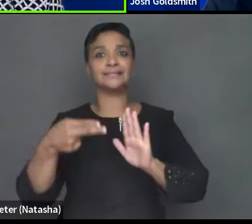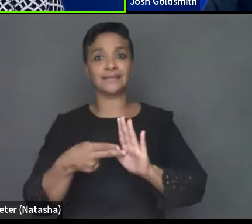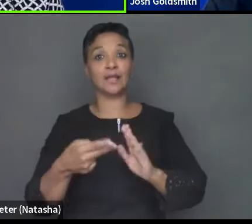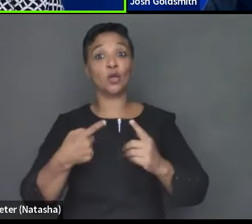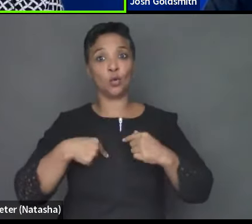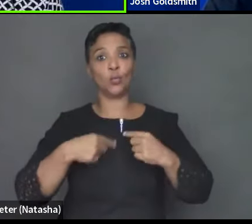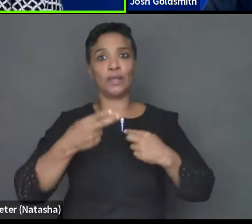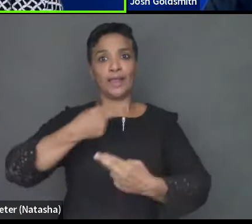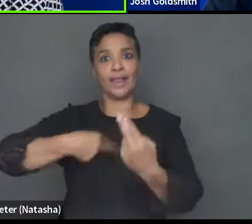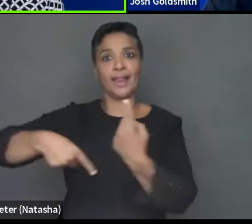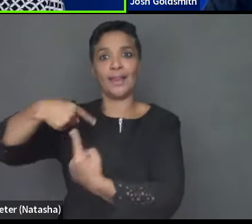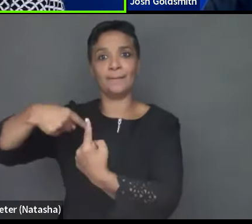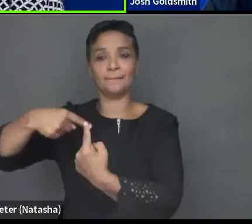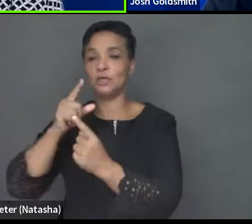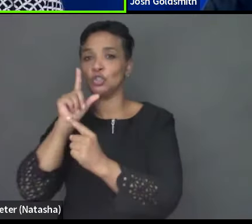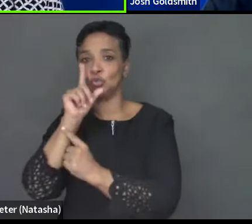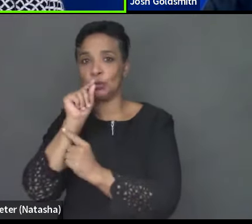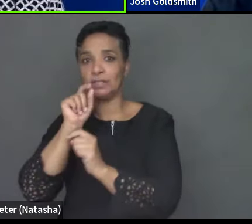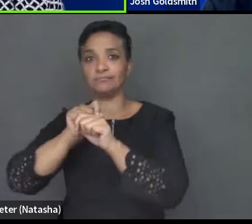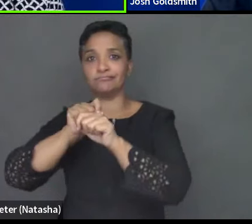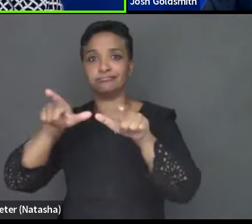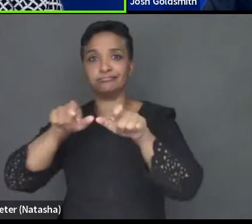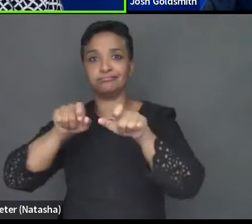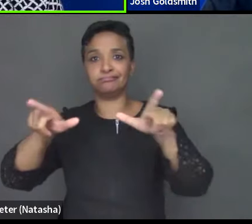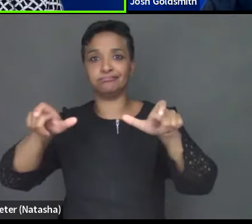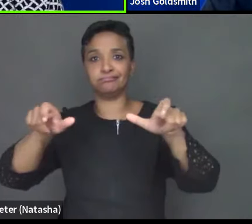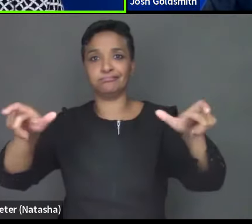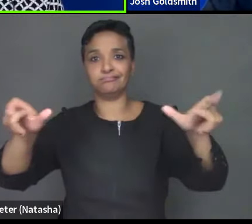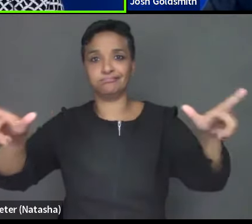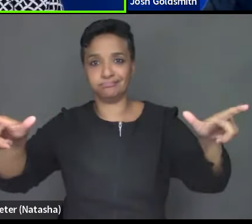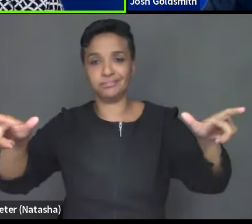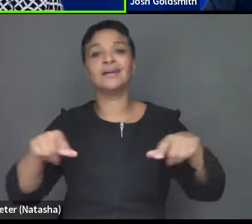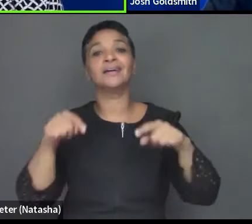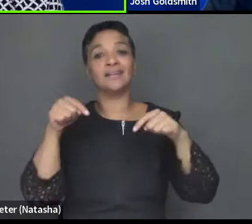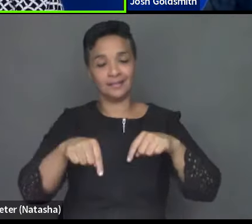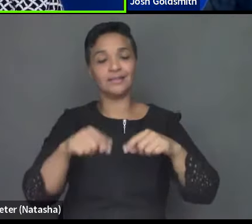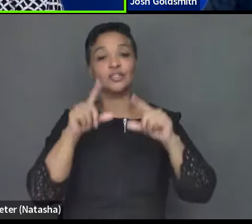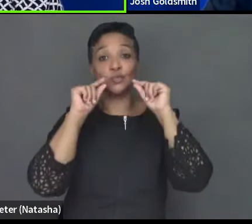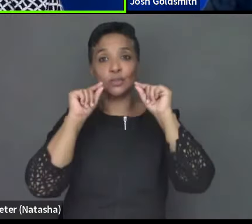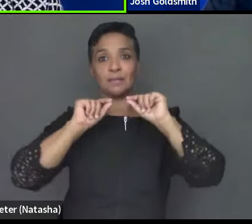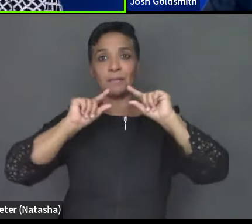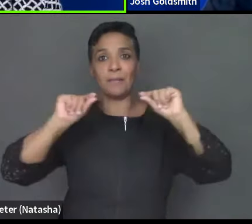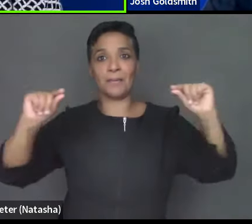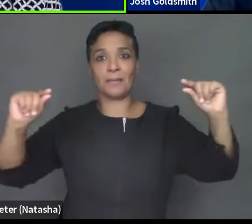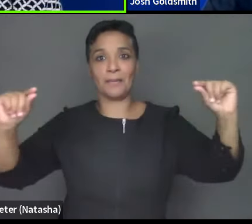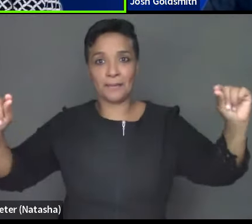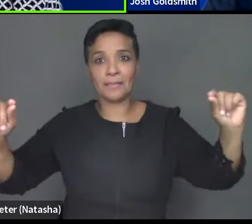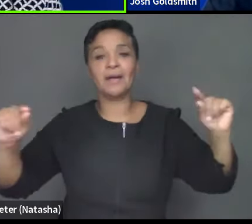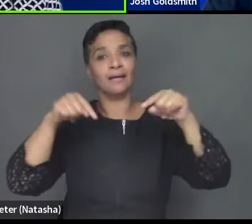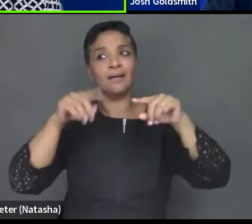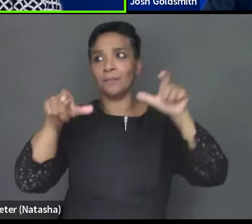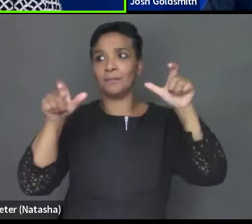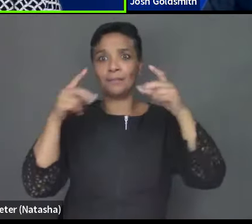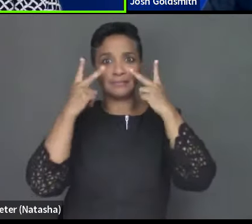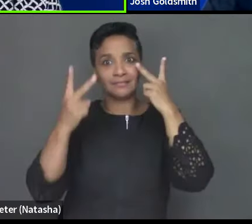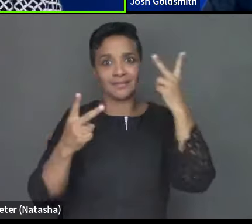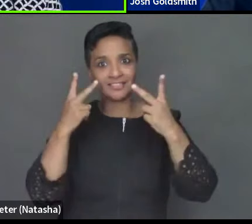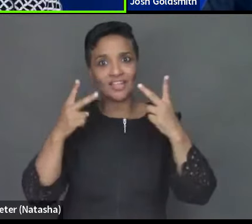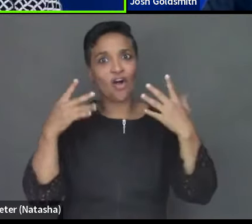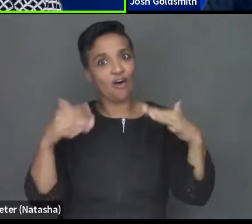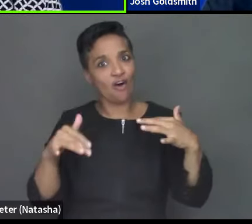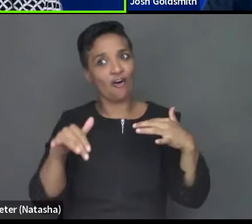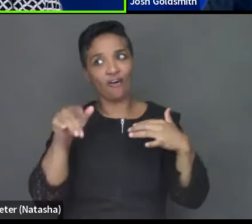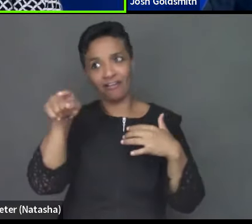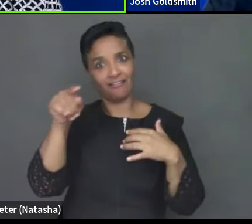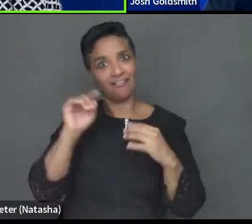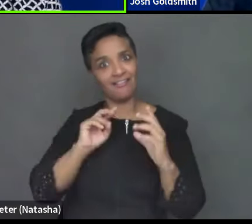more exposure, or share and give you more exposure and make sure that more people see that you are attending the